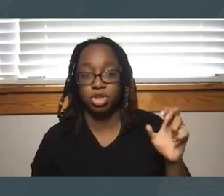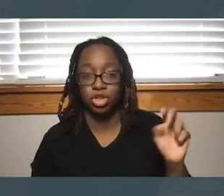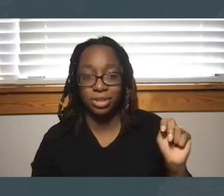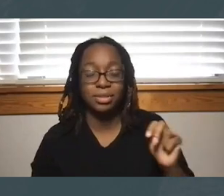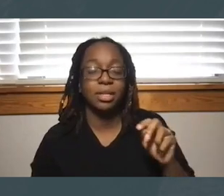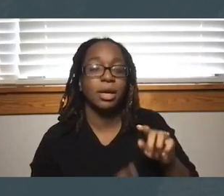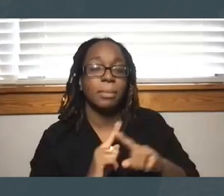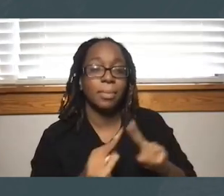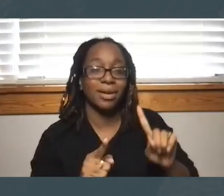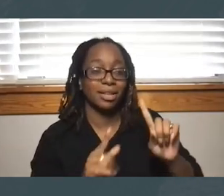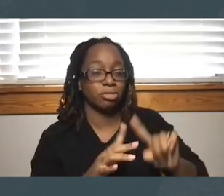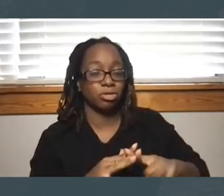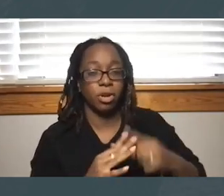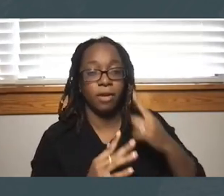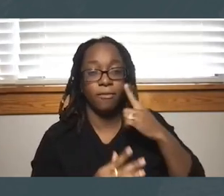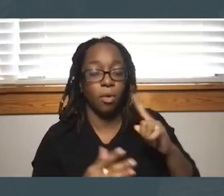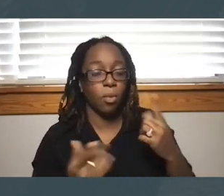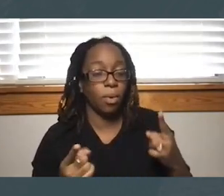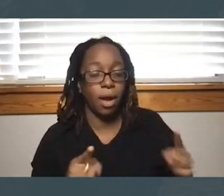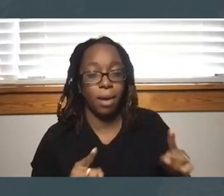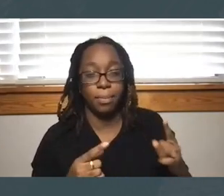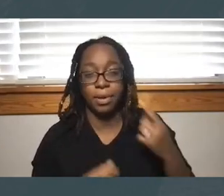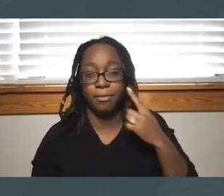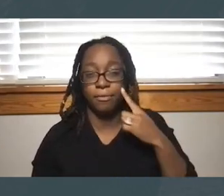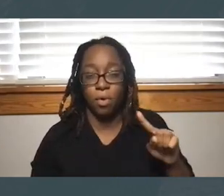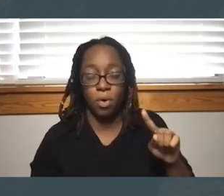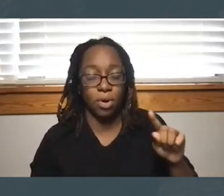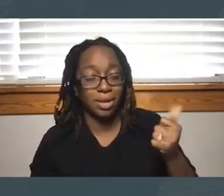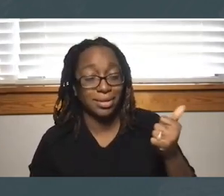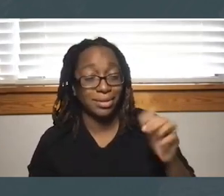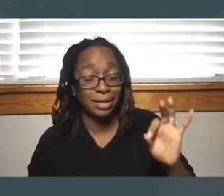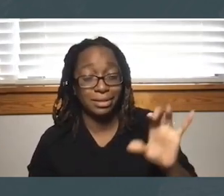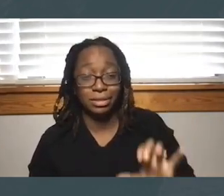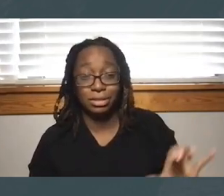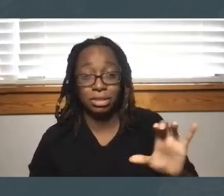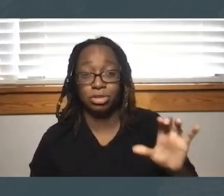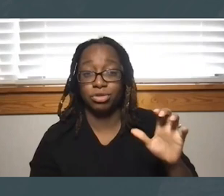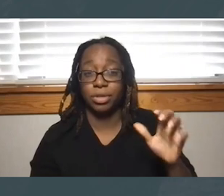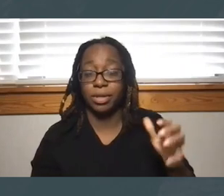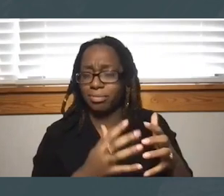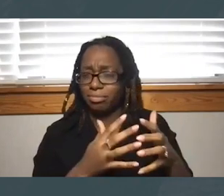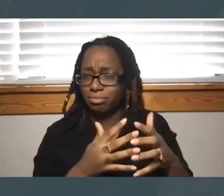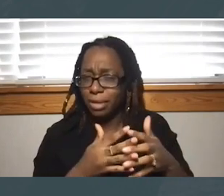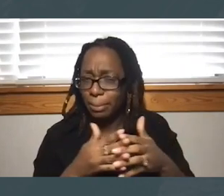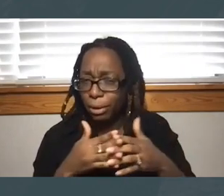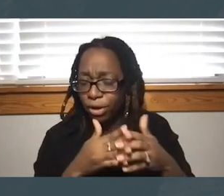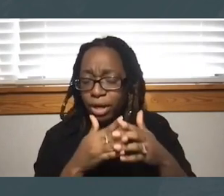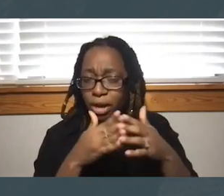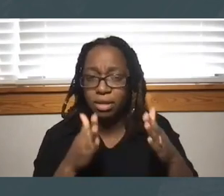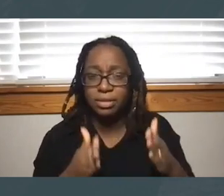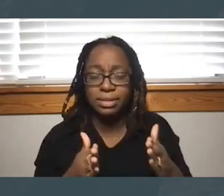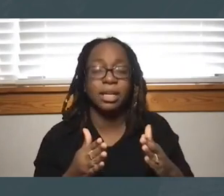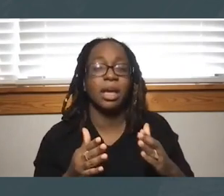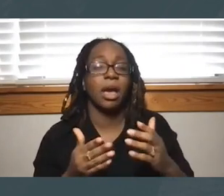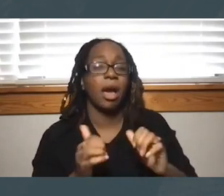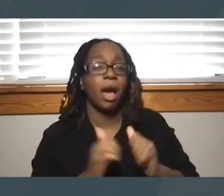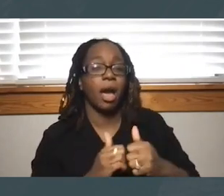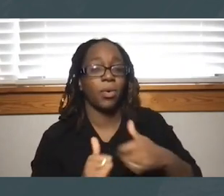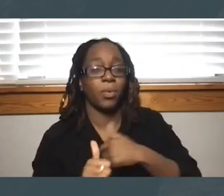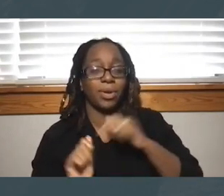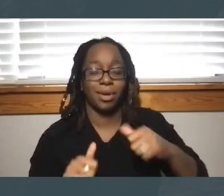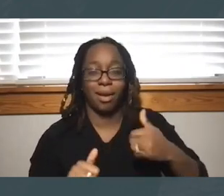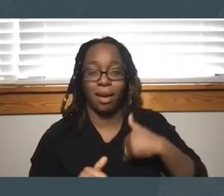in 19th Century America, Lose Your Mother, A Journey Along the Atlantic Slave Route, and Wayward Lives, Beautiful